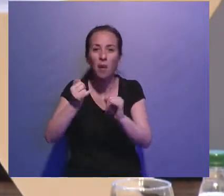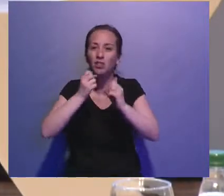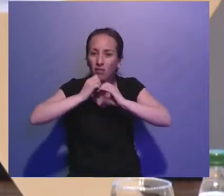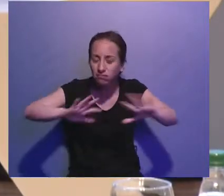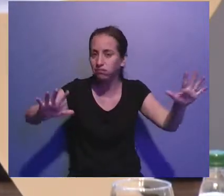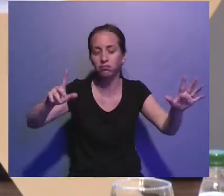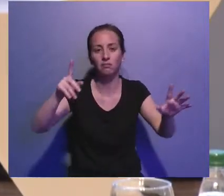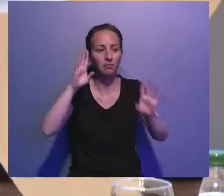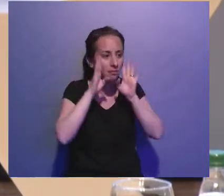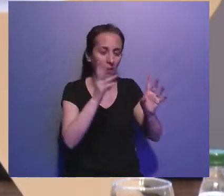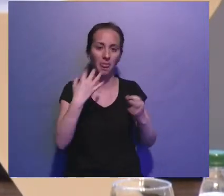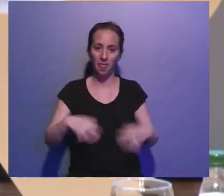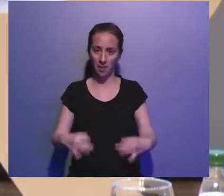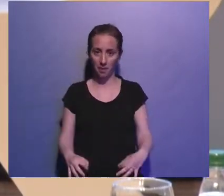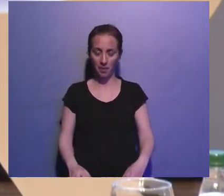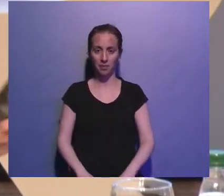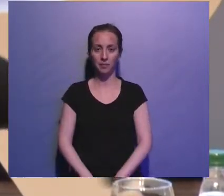goal.